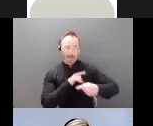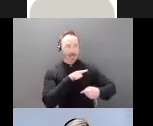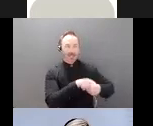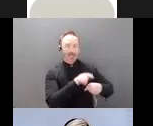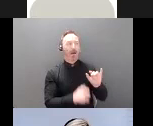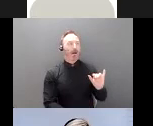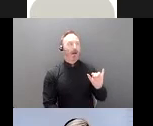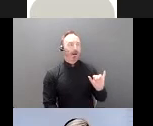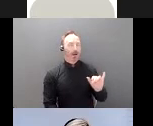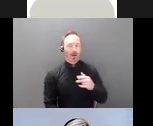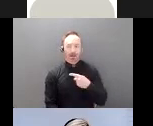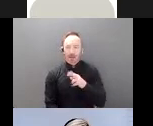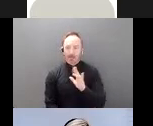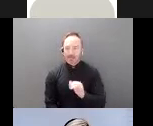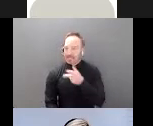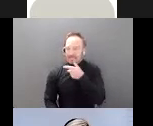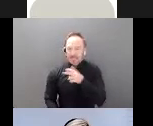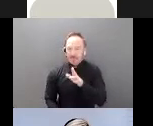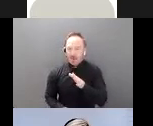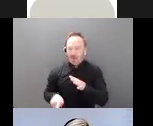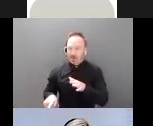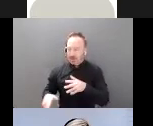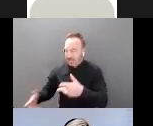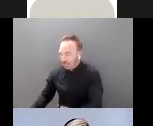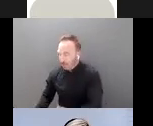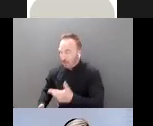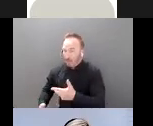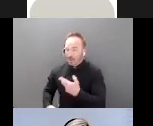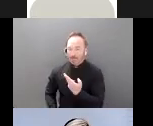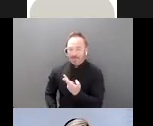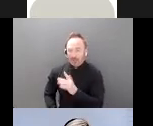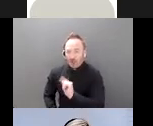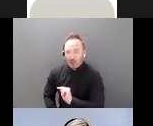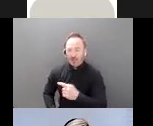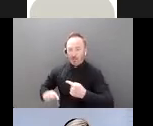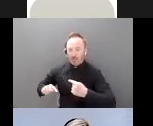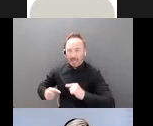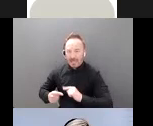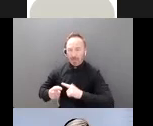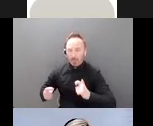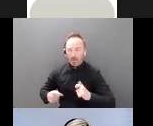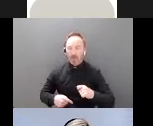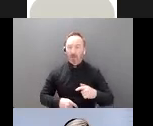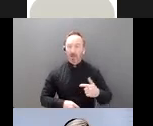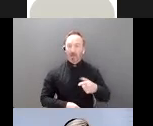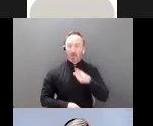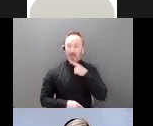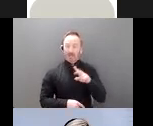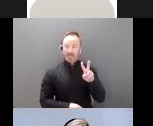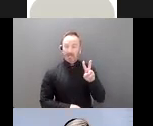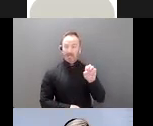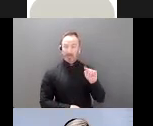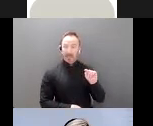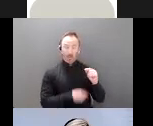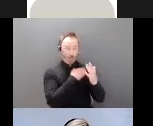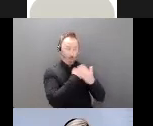hurt our puppy. He was worried about picking her up, and because we have stairs and she couldn't do the stairs according to the vet. So